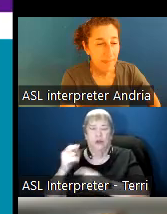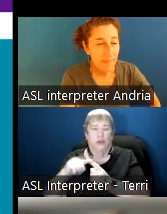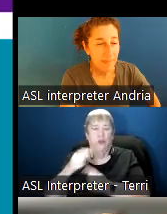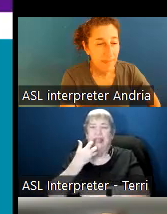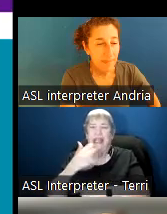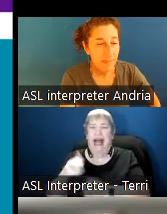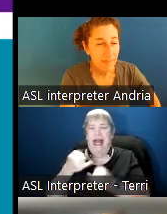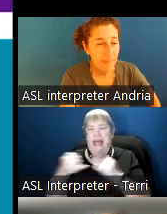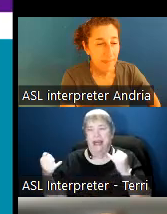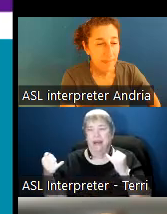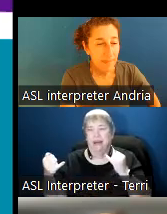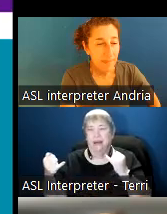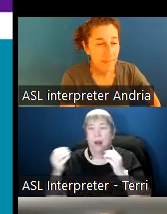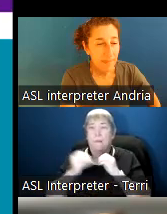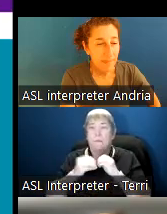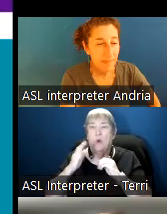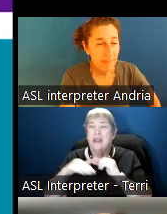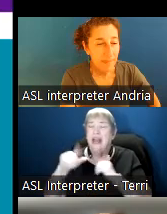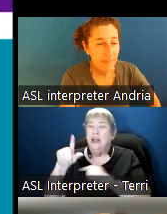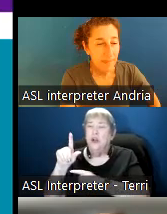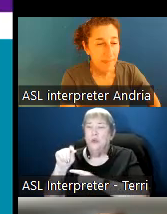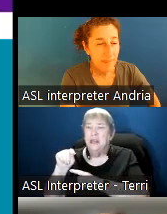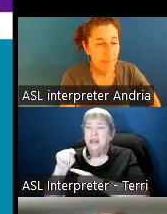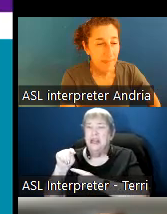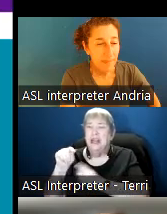More than 20,000 phone calls